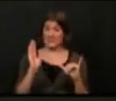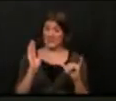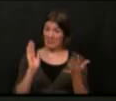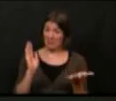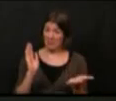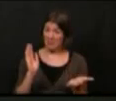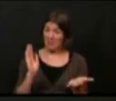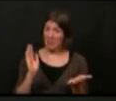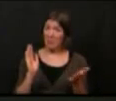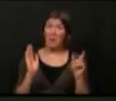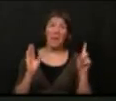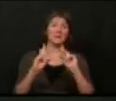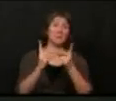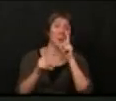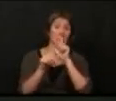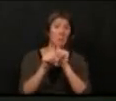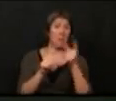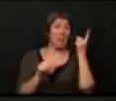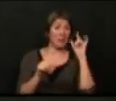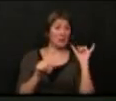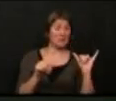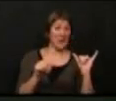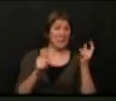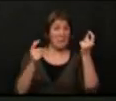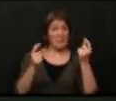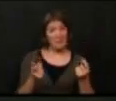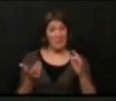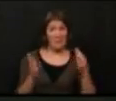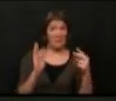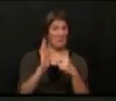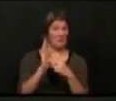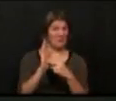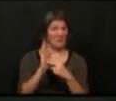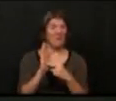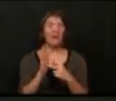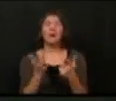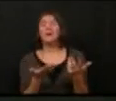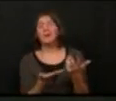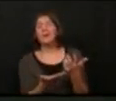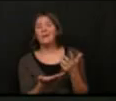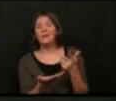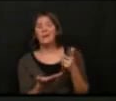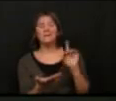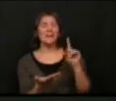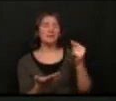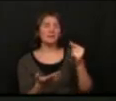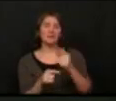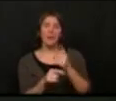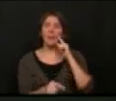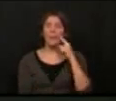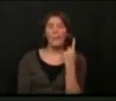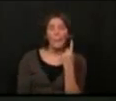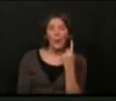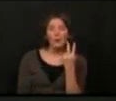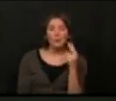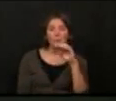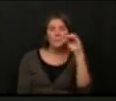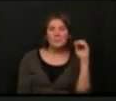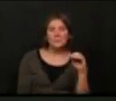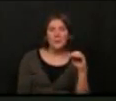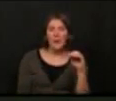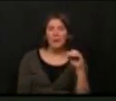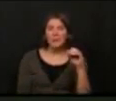for the departments that came up with them? Essentially, in the range of 1 or 2% worth of cuts to